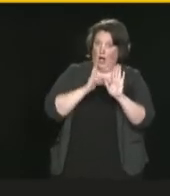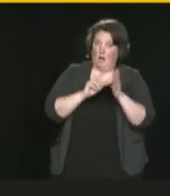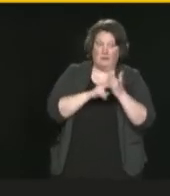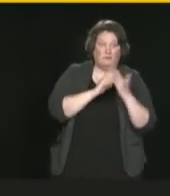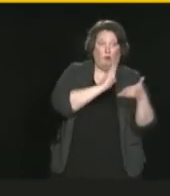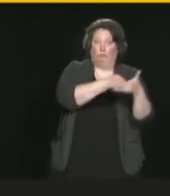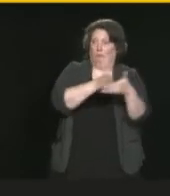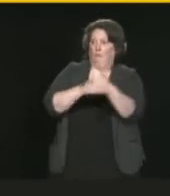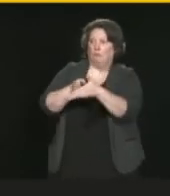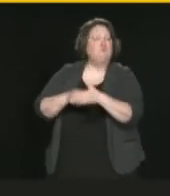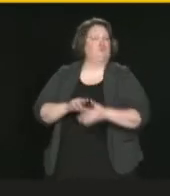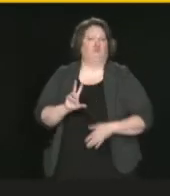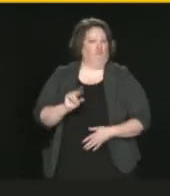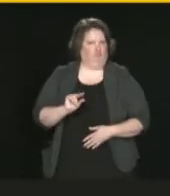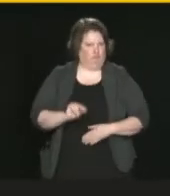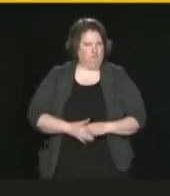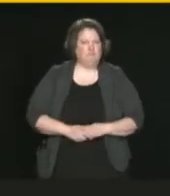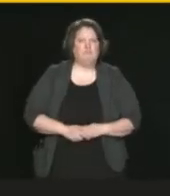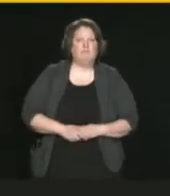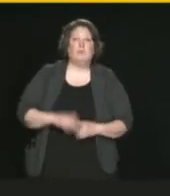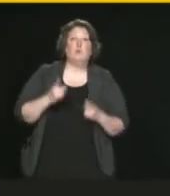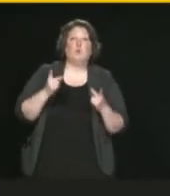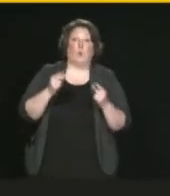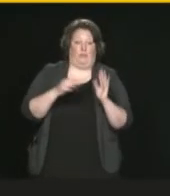first of all, what we want to do is help Canadians